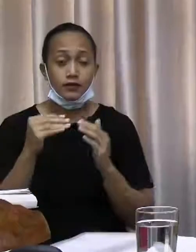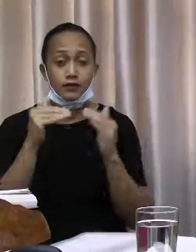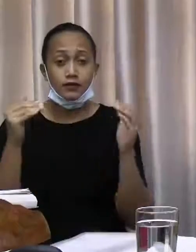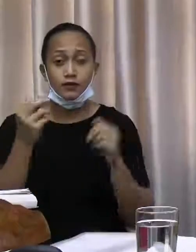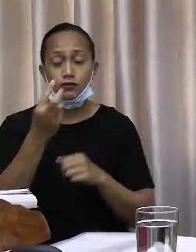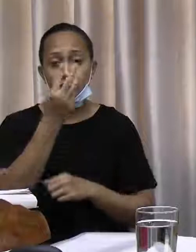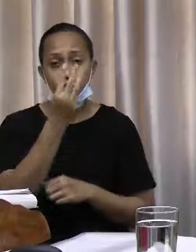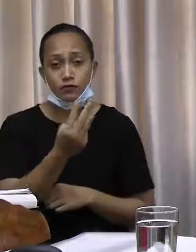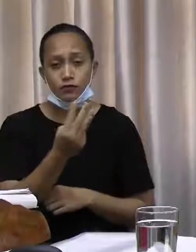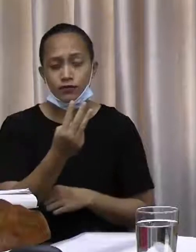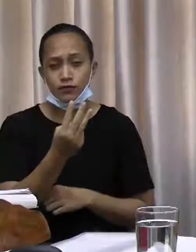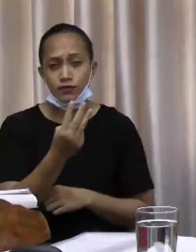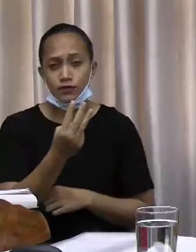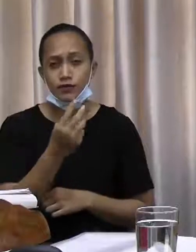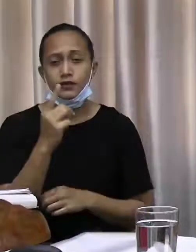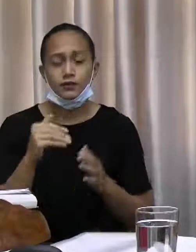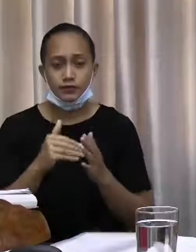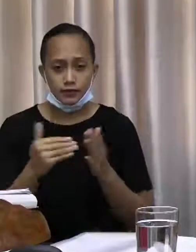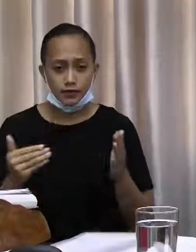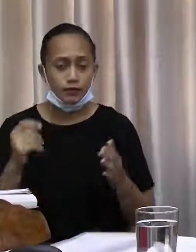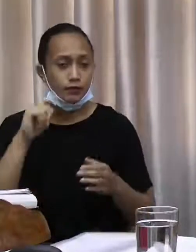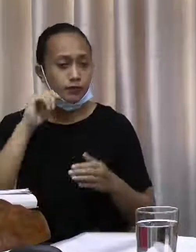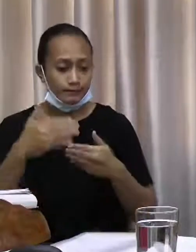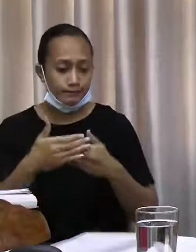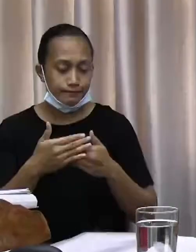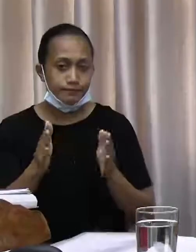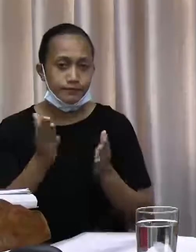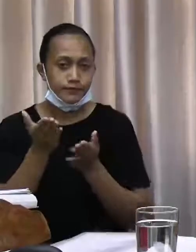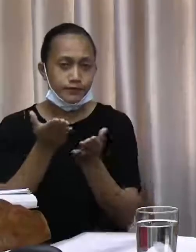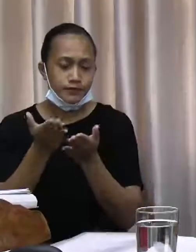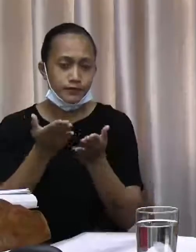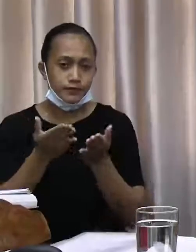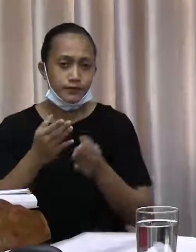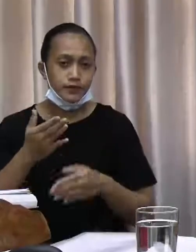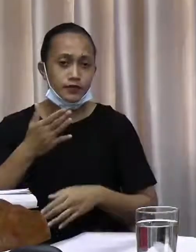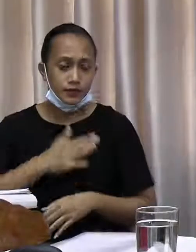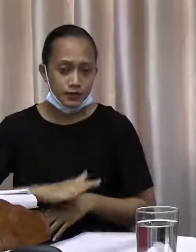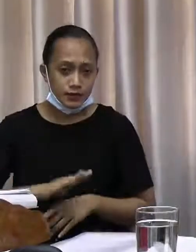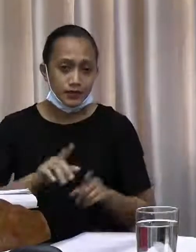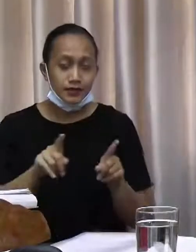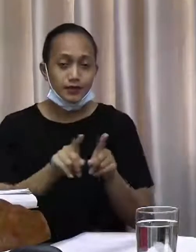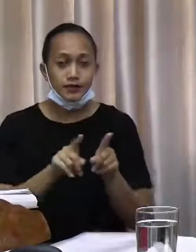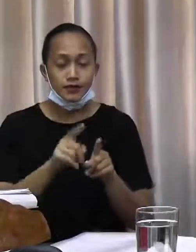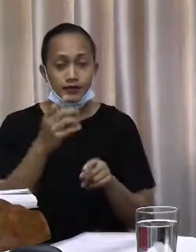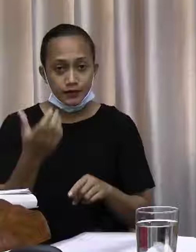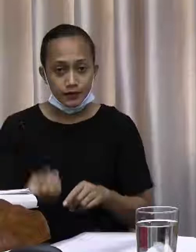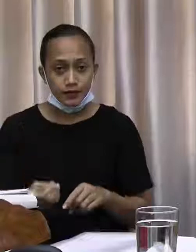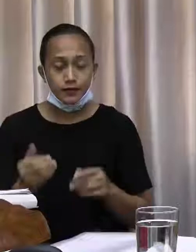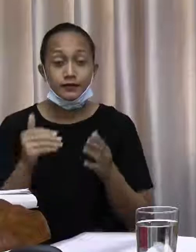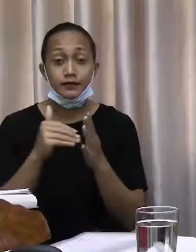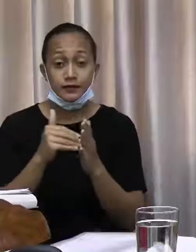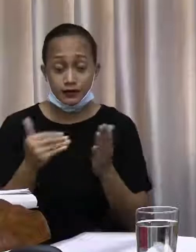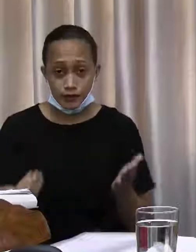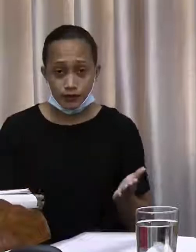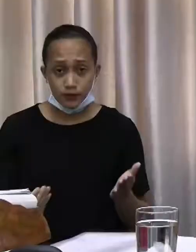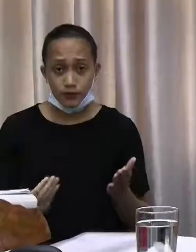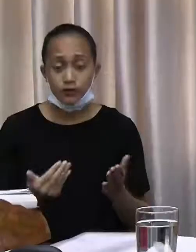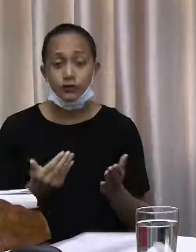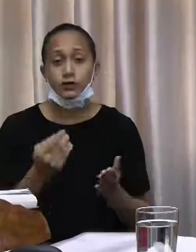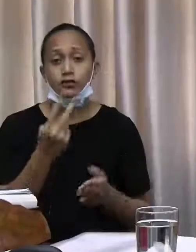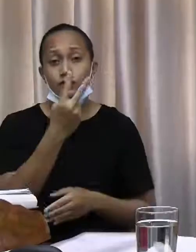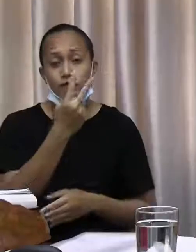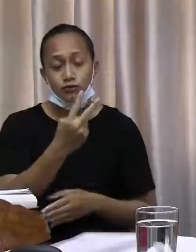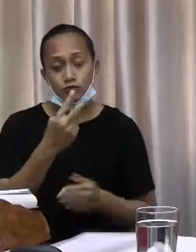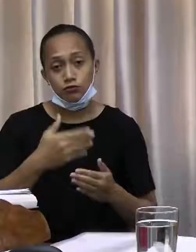tolu. O le a tatala au aunanga mōmia e pei ona iai i le teimi nei, i le